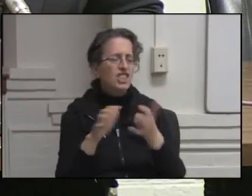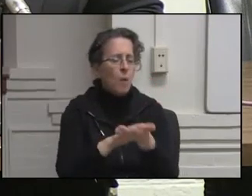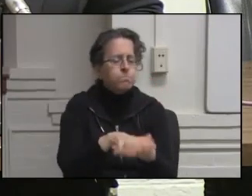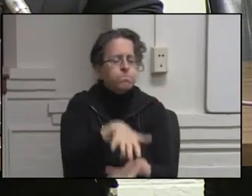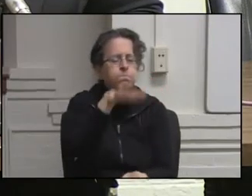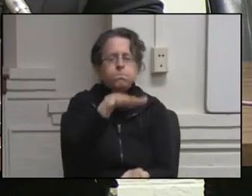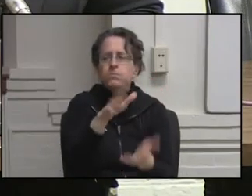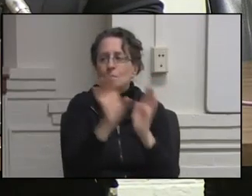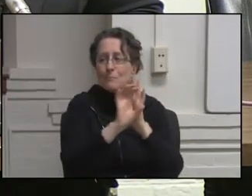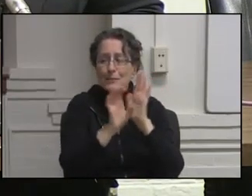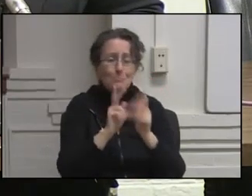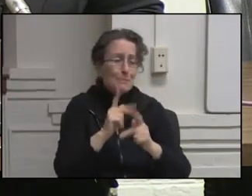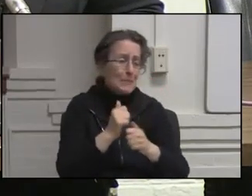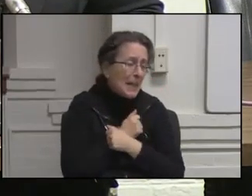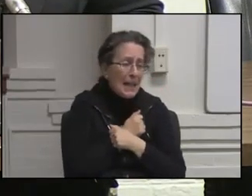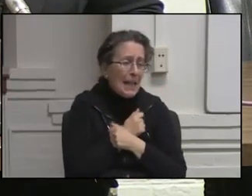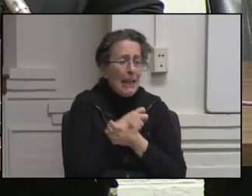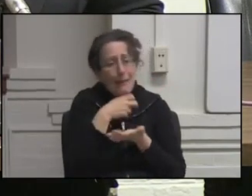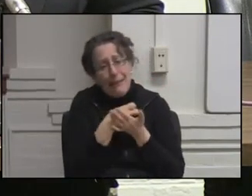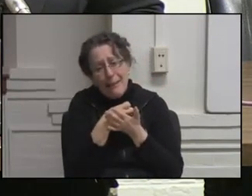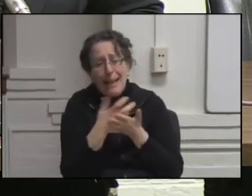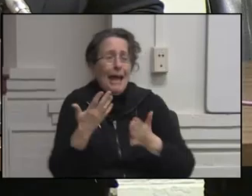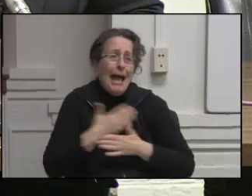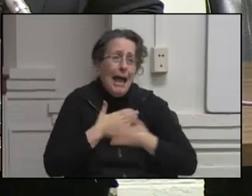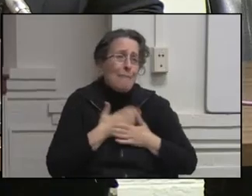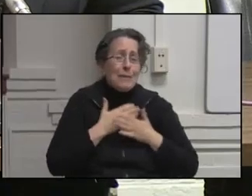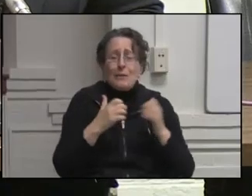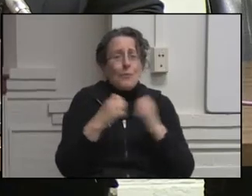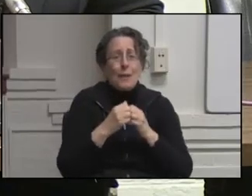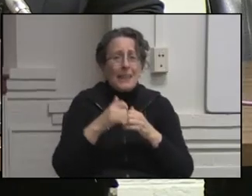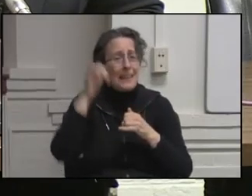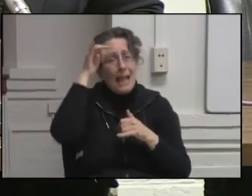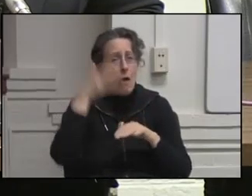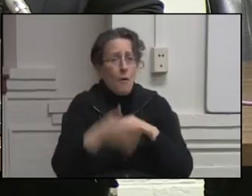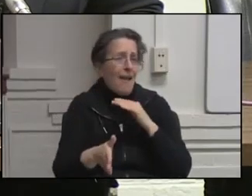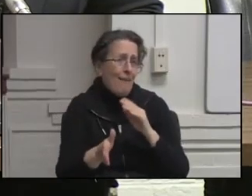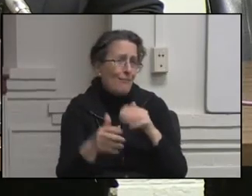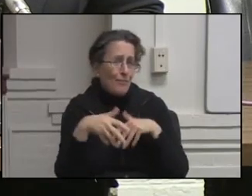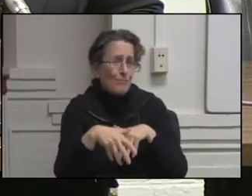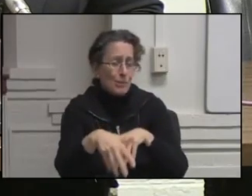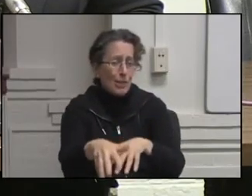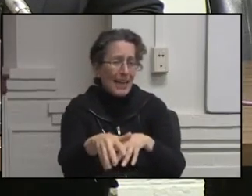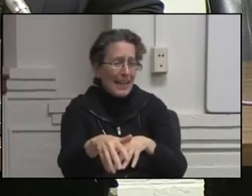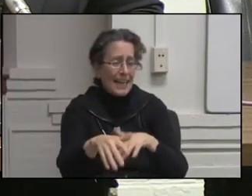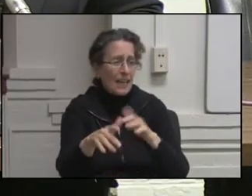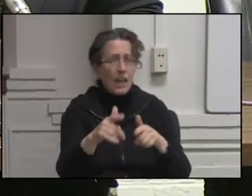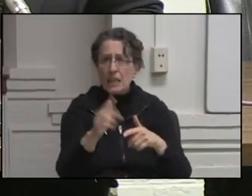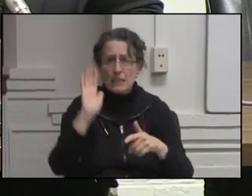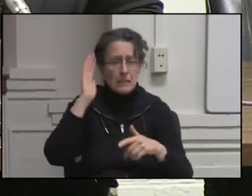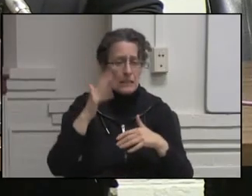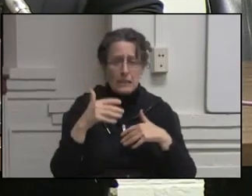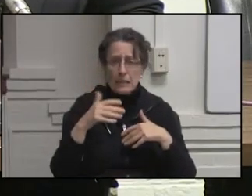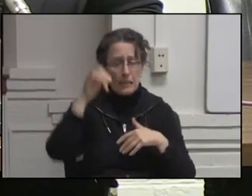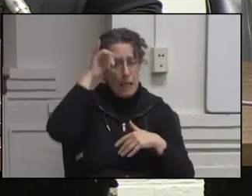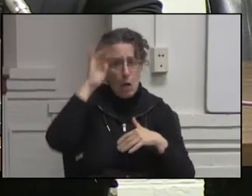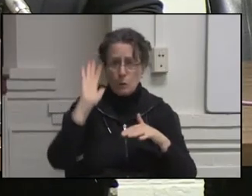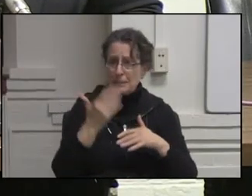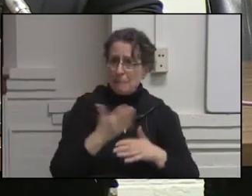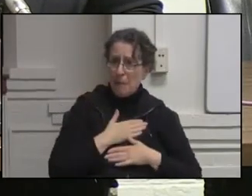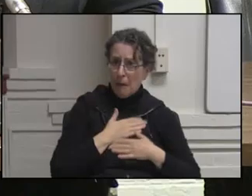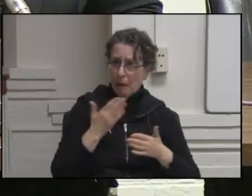people cuddling and curled up and happy with the cows afterwards. They're quite content and they're having a good